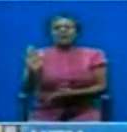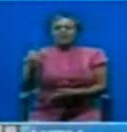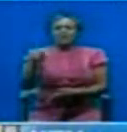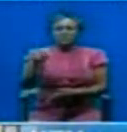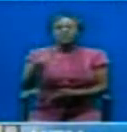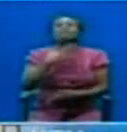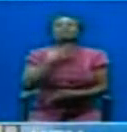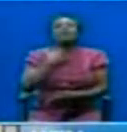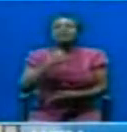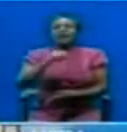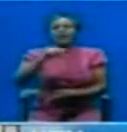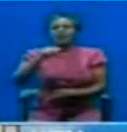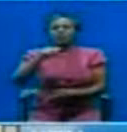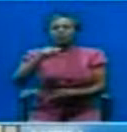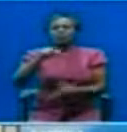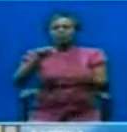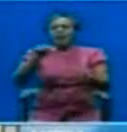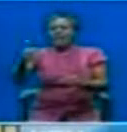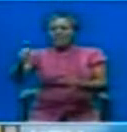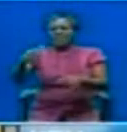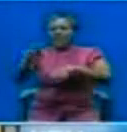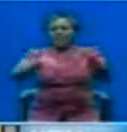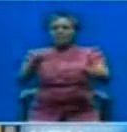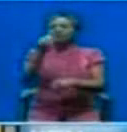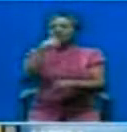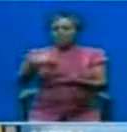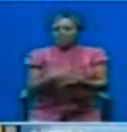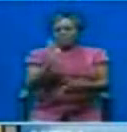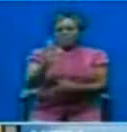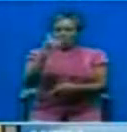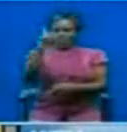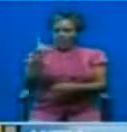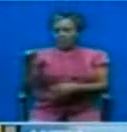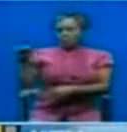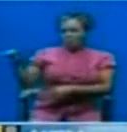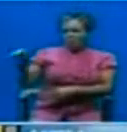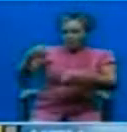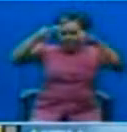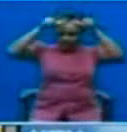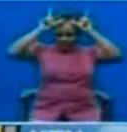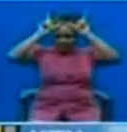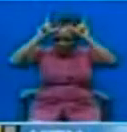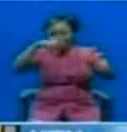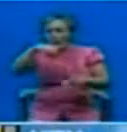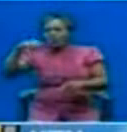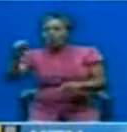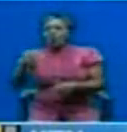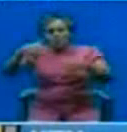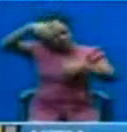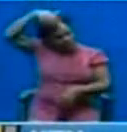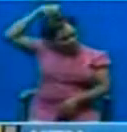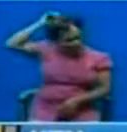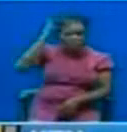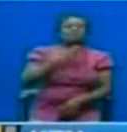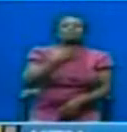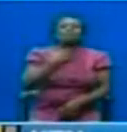She did not want the animals to eat it. One morning, the cow went to the lion. She